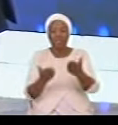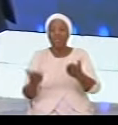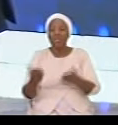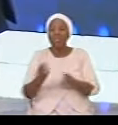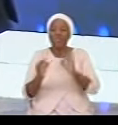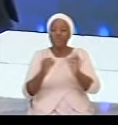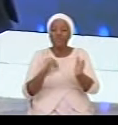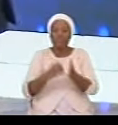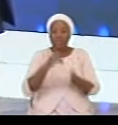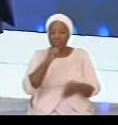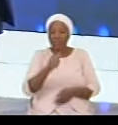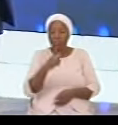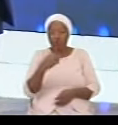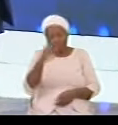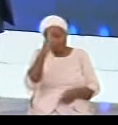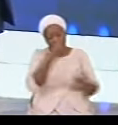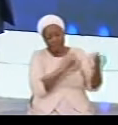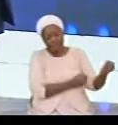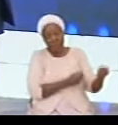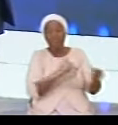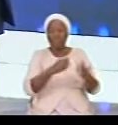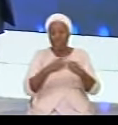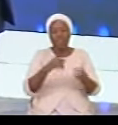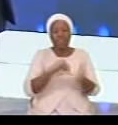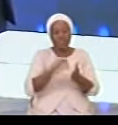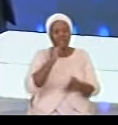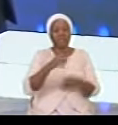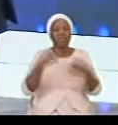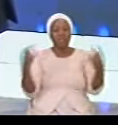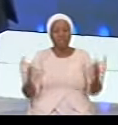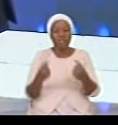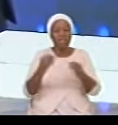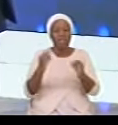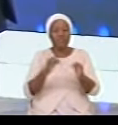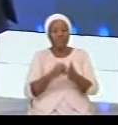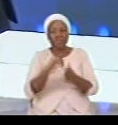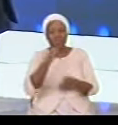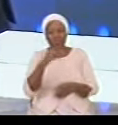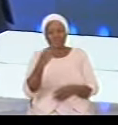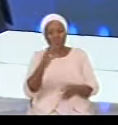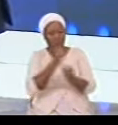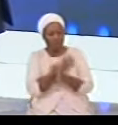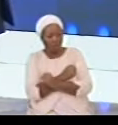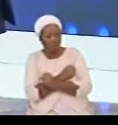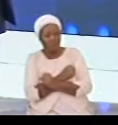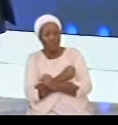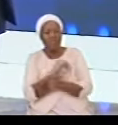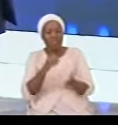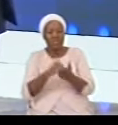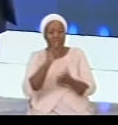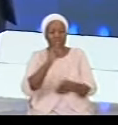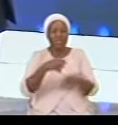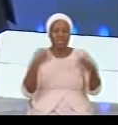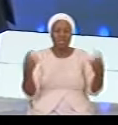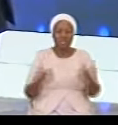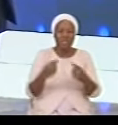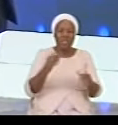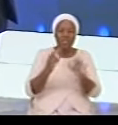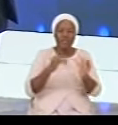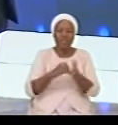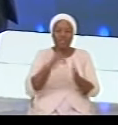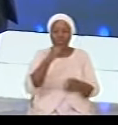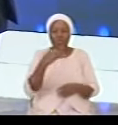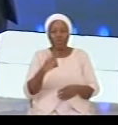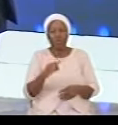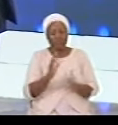not of faith, it is sin. If it is not of love, it is sin. If it is